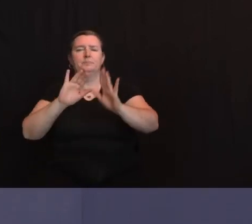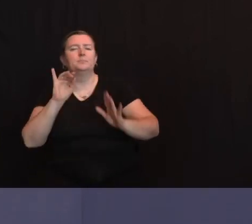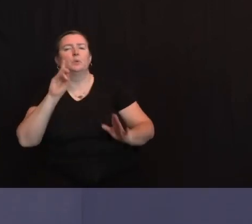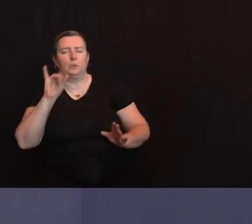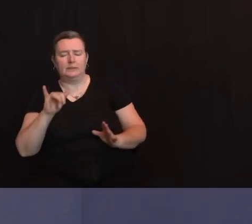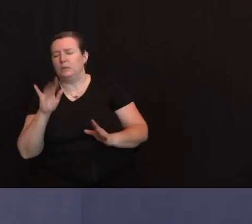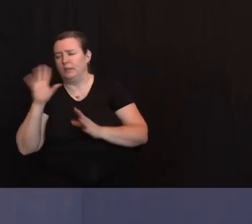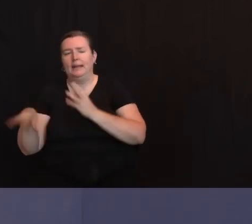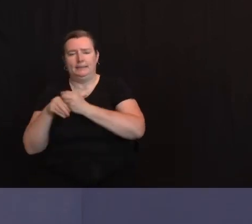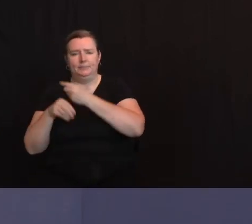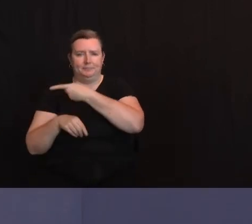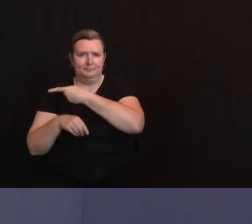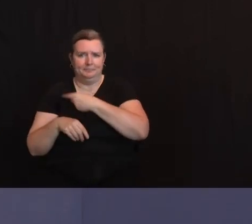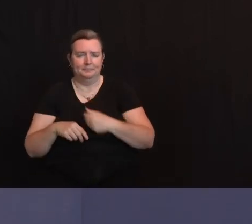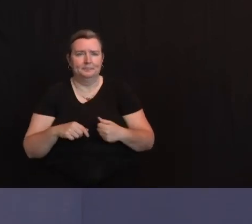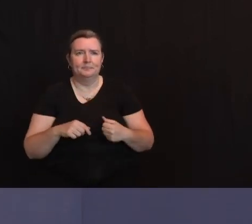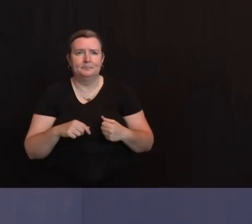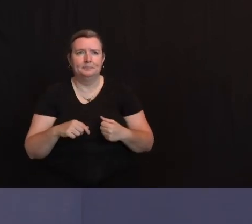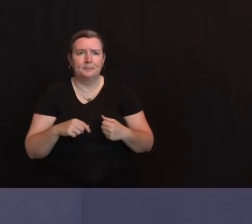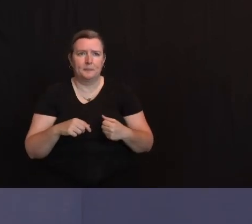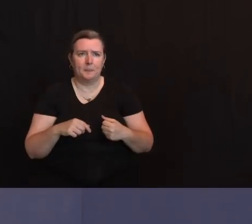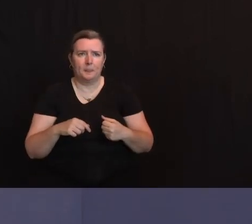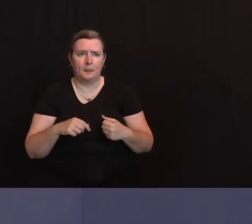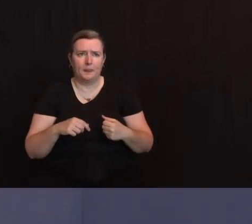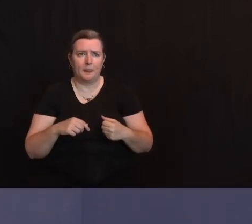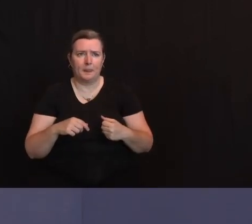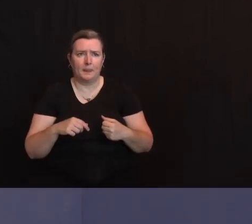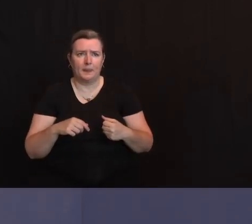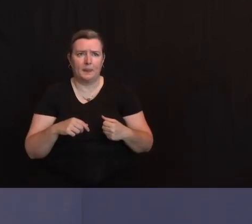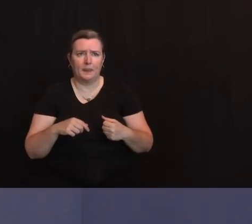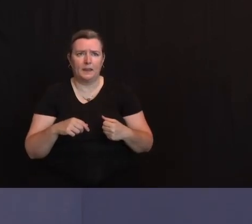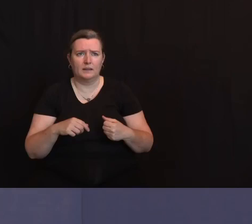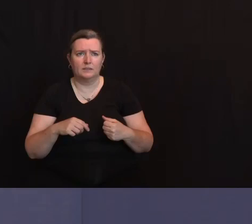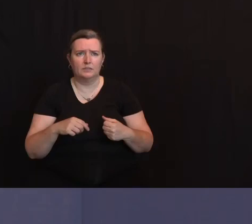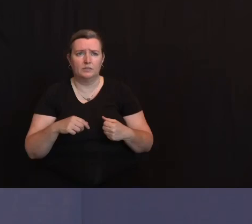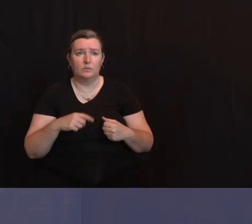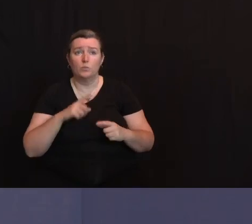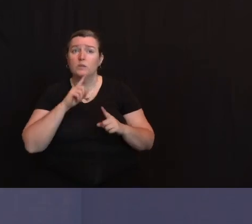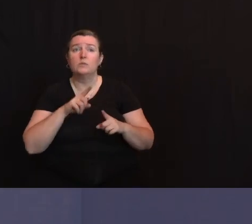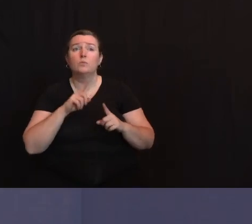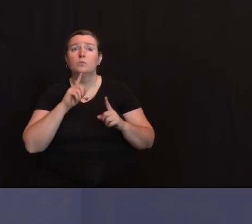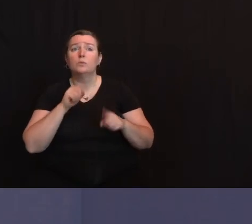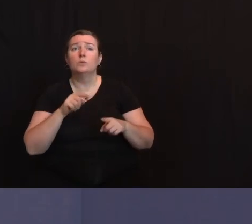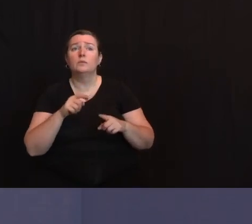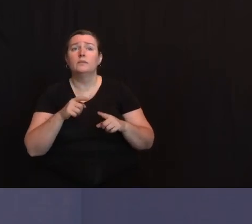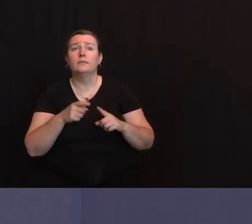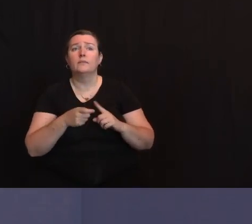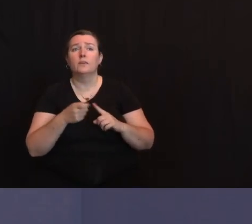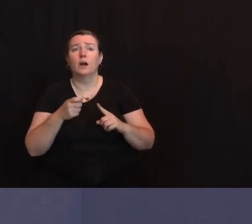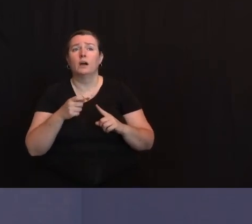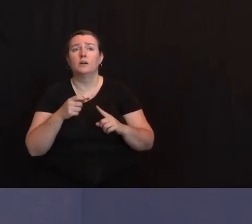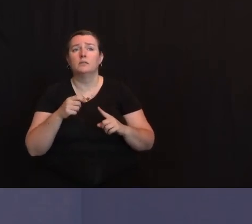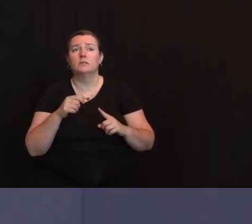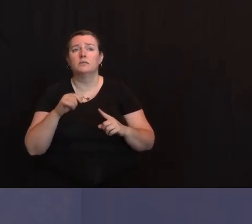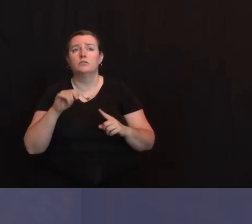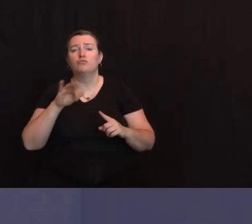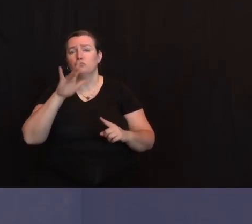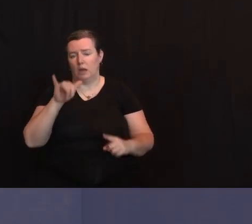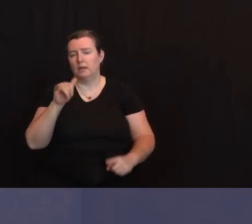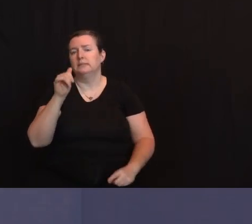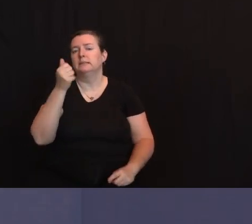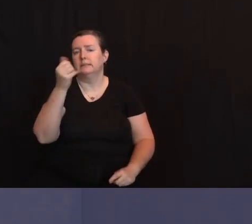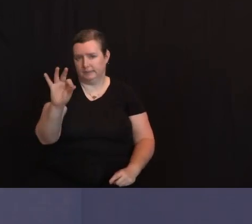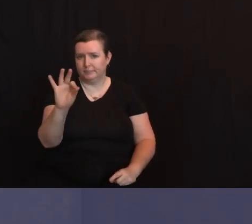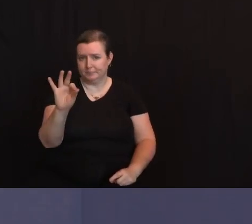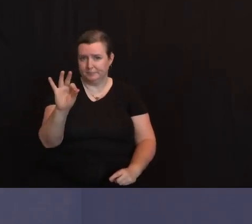from the epidemiologists were as of July 19th. So that's as of July 19th,